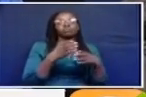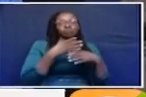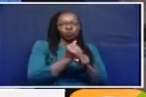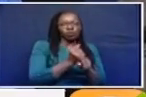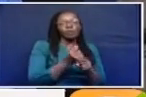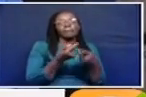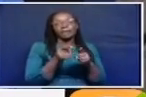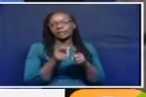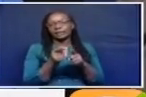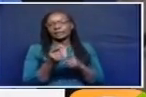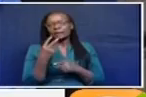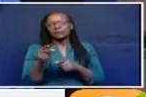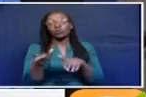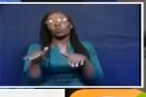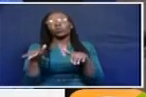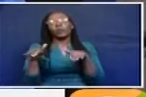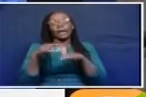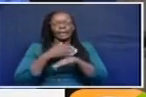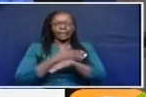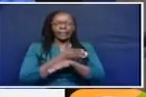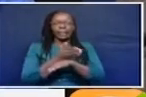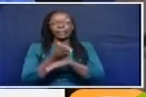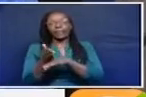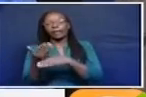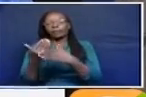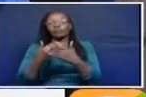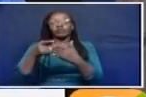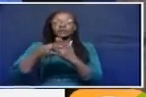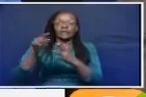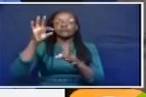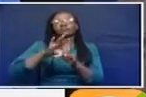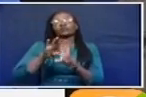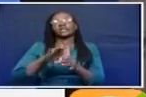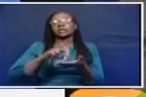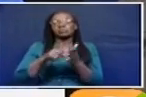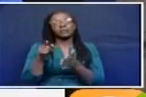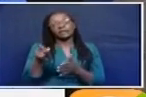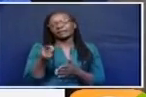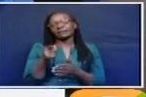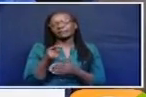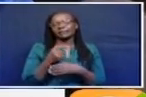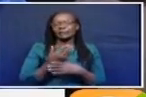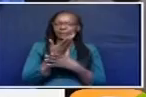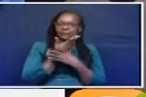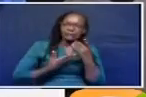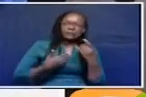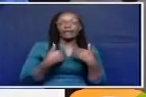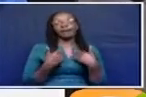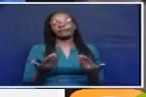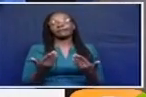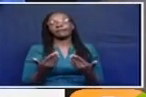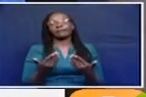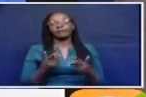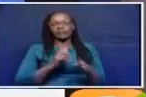way they had waited for so long to start voting, of course, just expressing her frustration on the delays of arrival